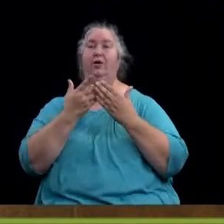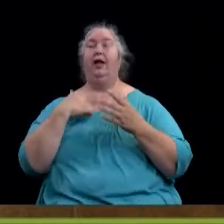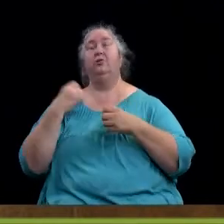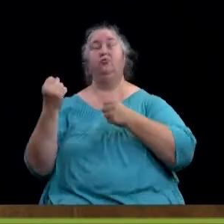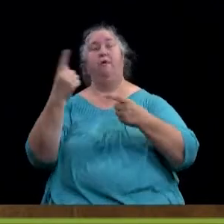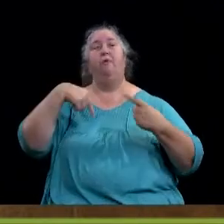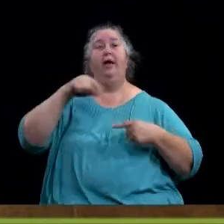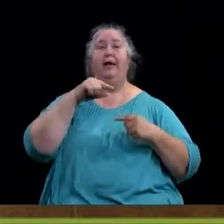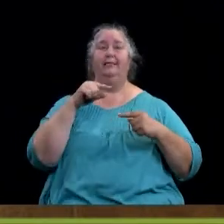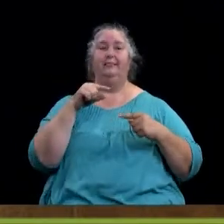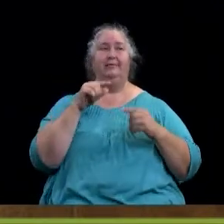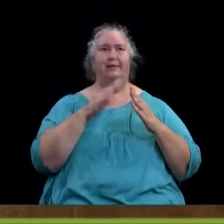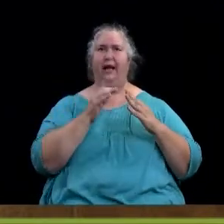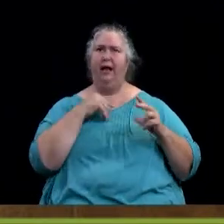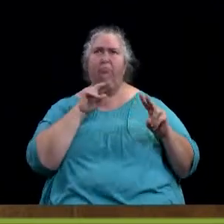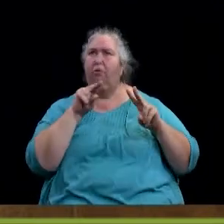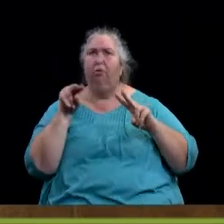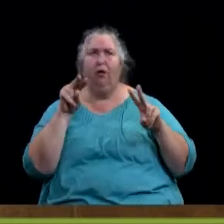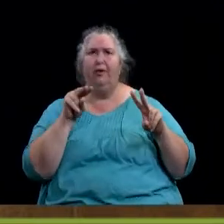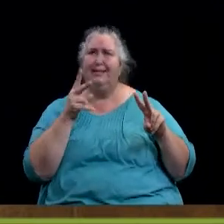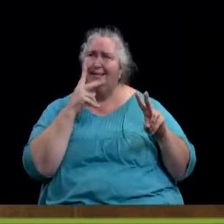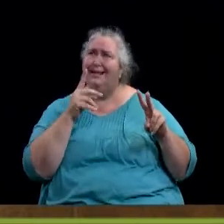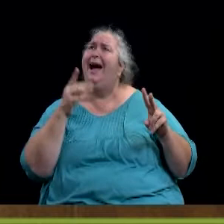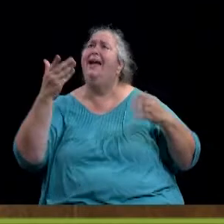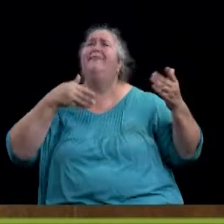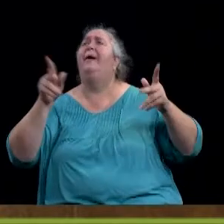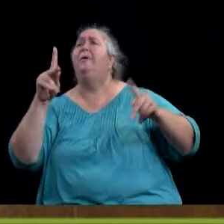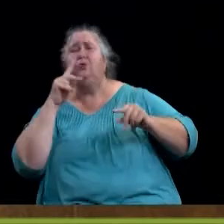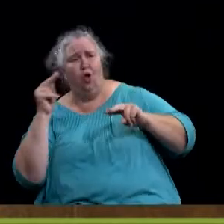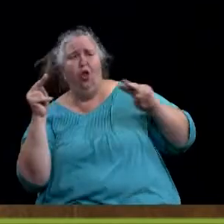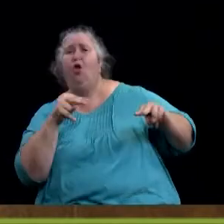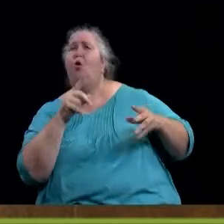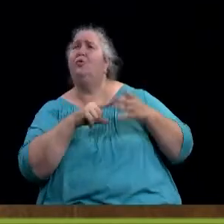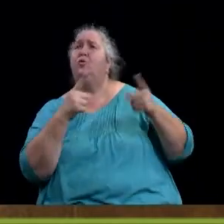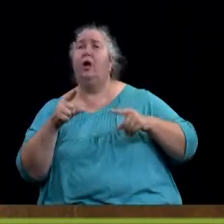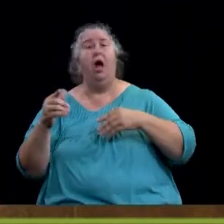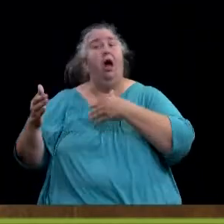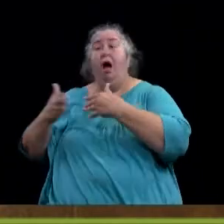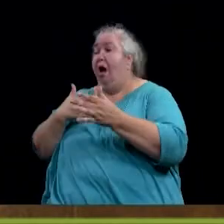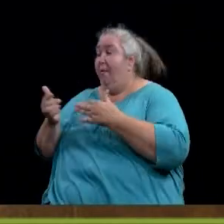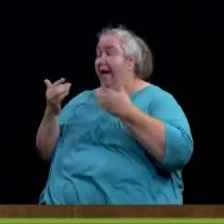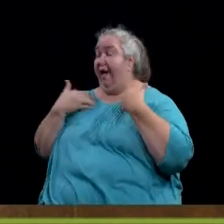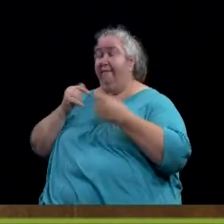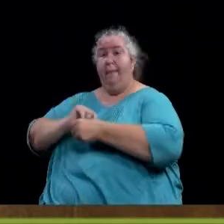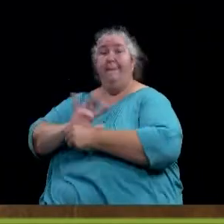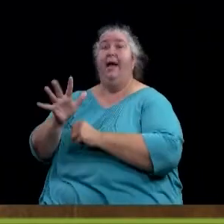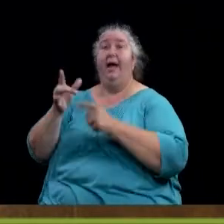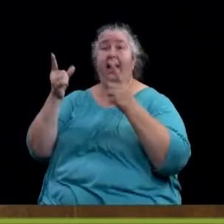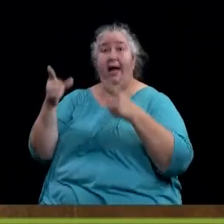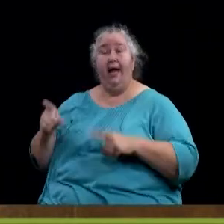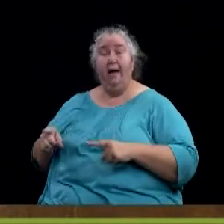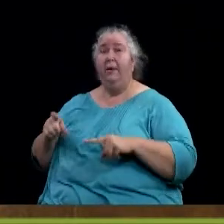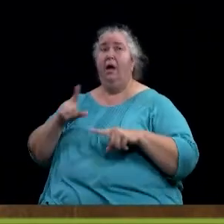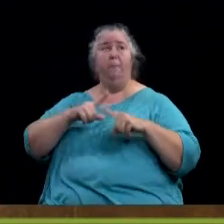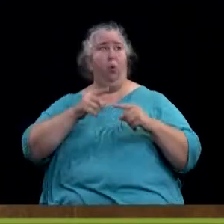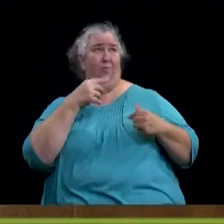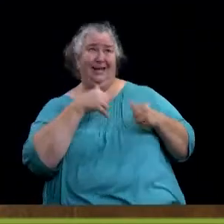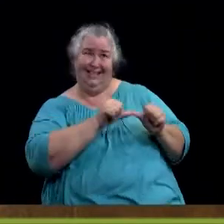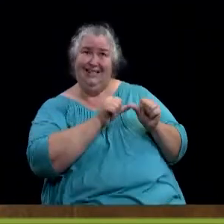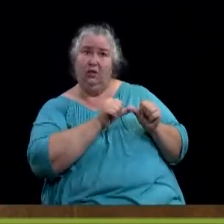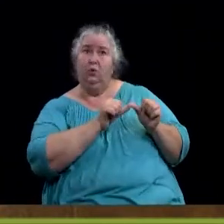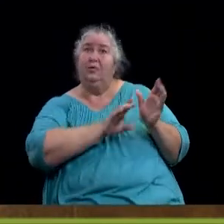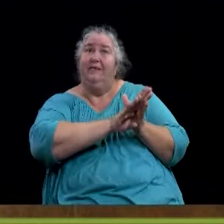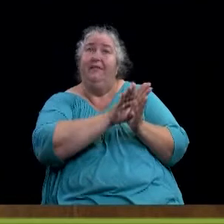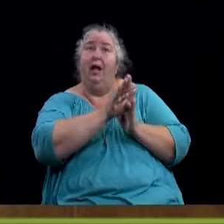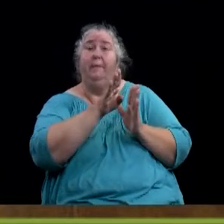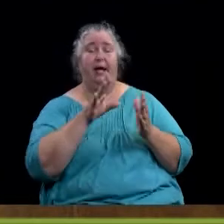down here, even in this pandemic, as we continue our economic development initiatives. Number 3, specific goals related to